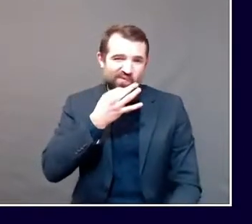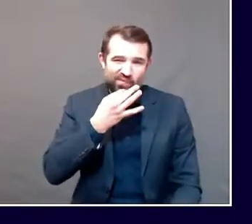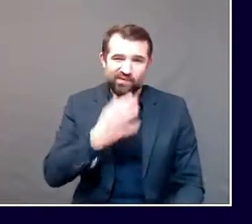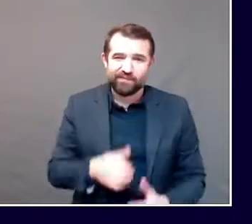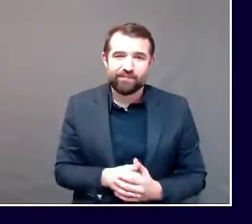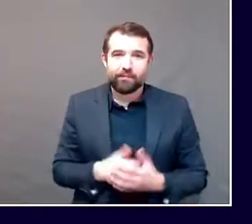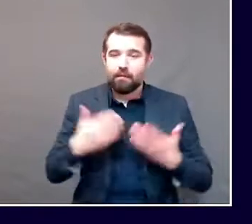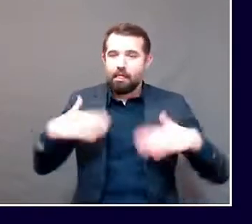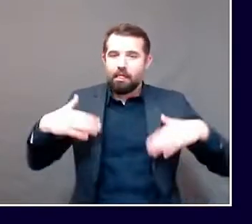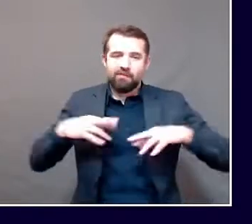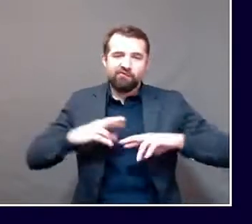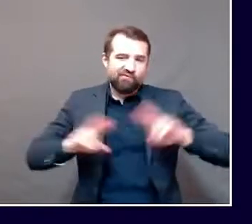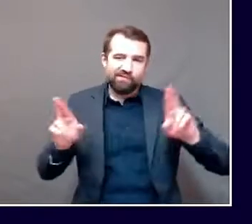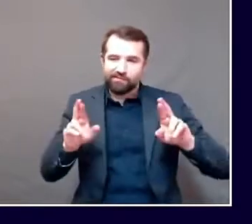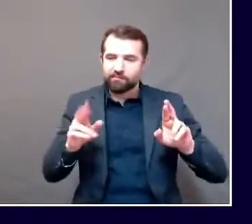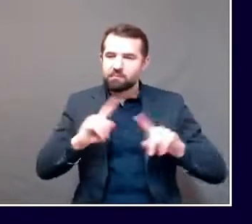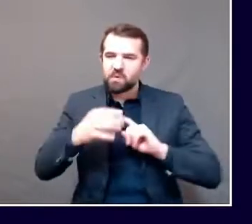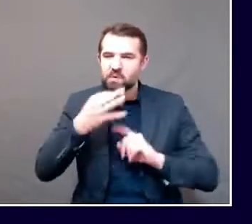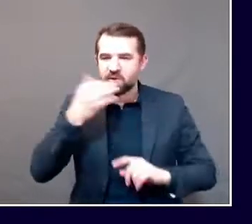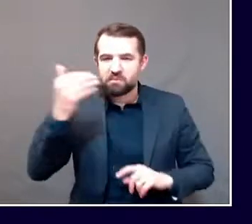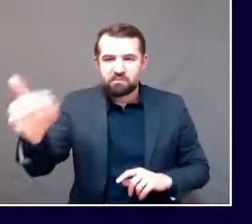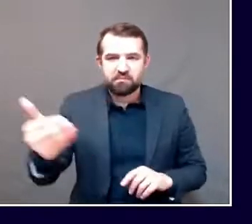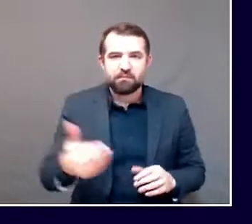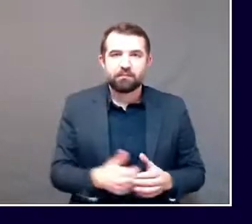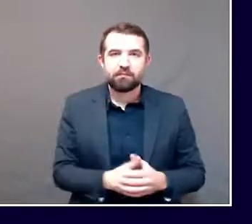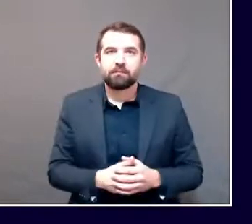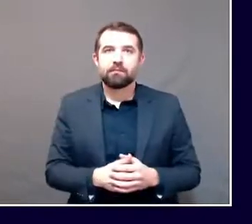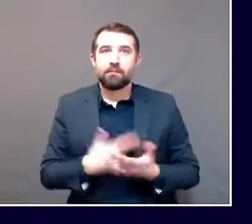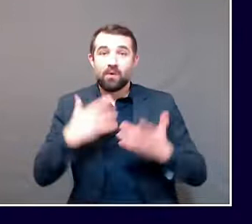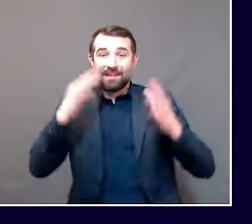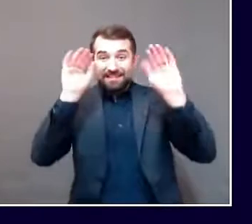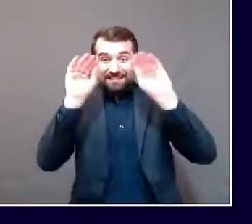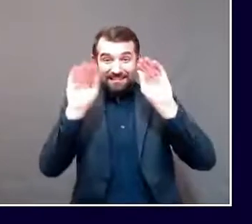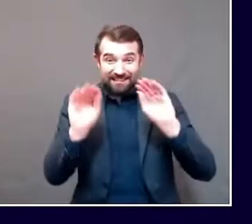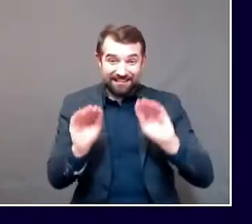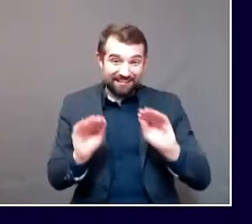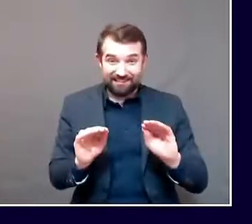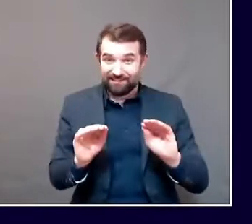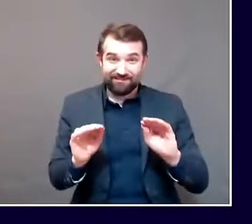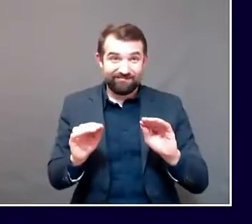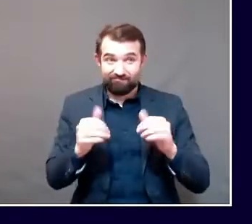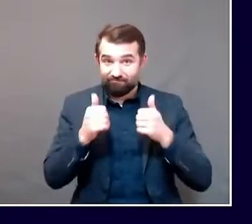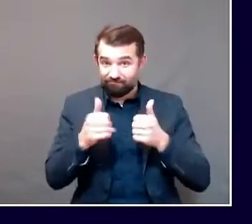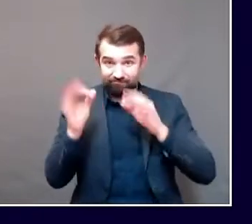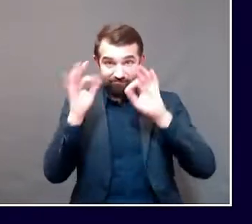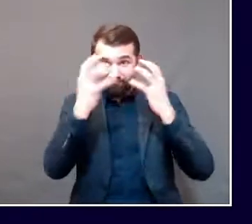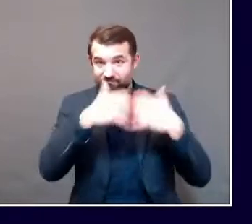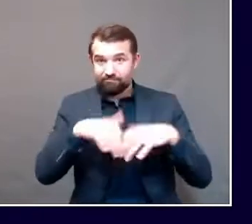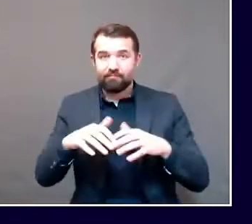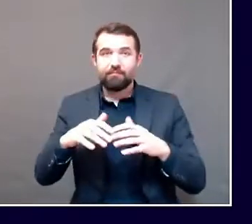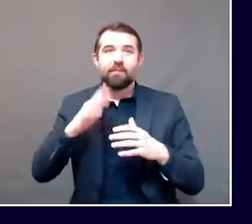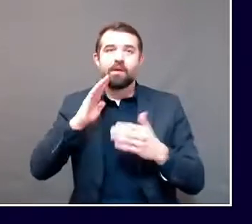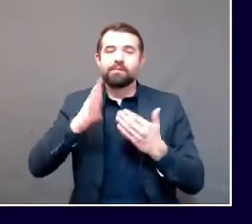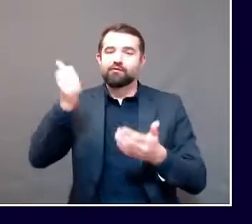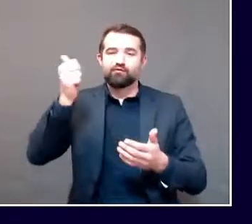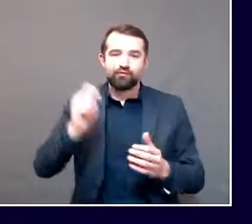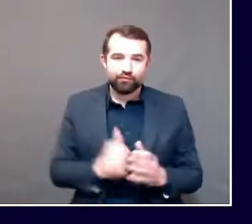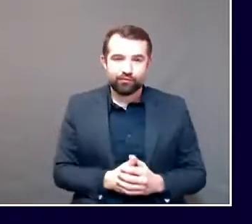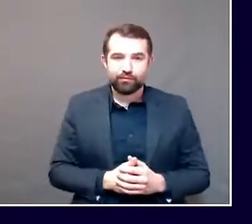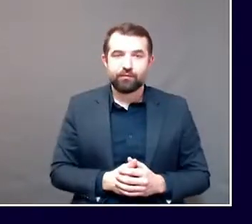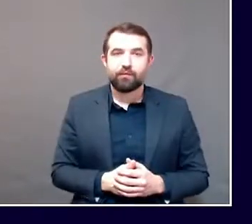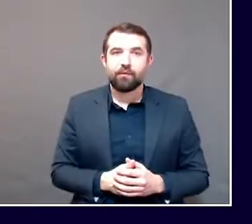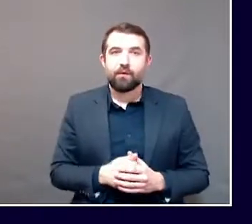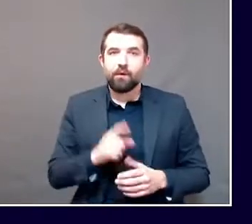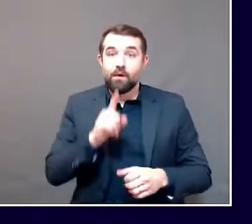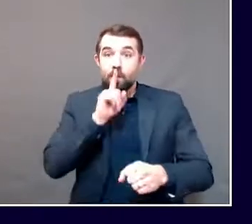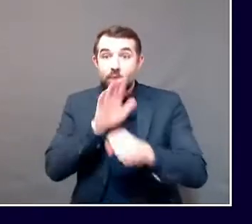can start building it out, customizing it for Maine, and then putting it online. I don't have a timeline there. I don't want to overpromise, but please know